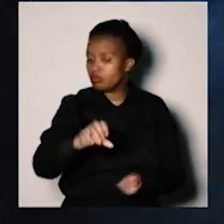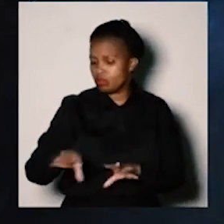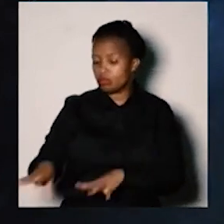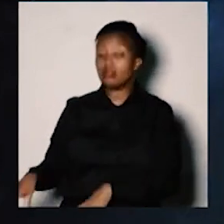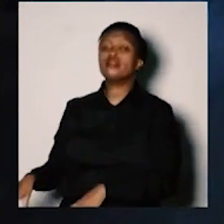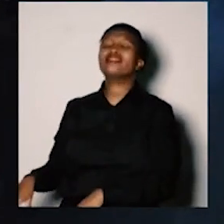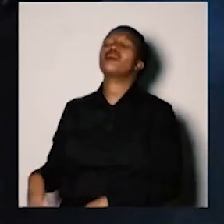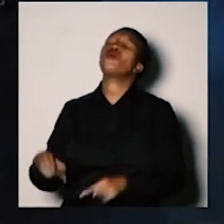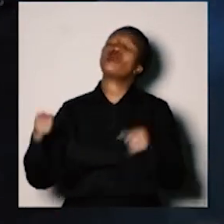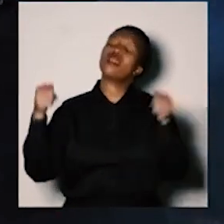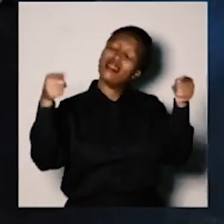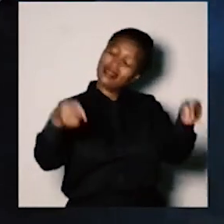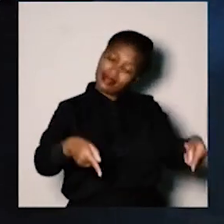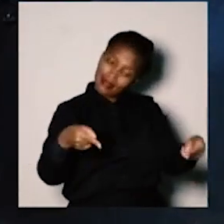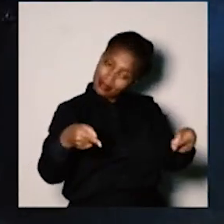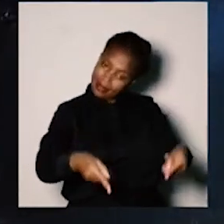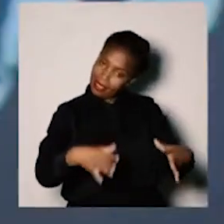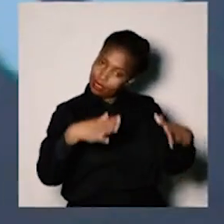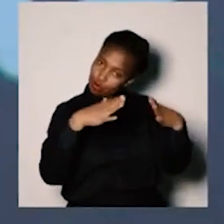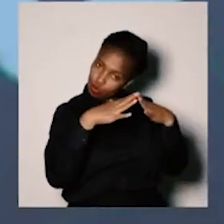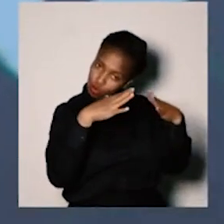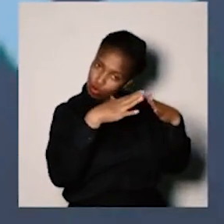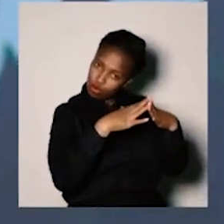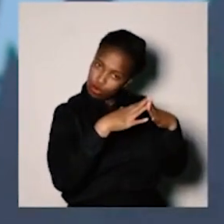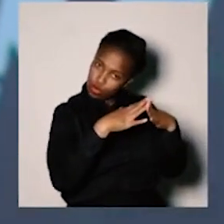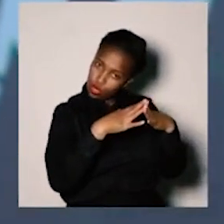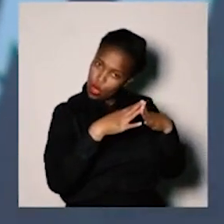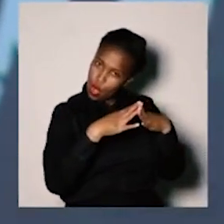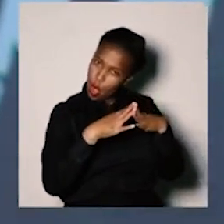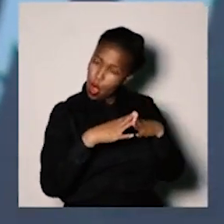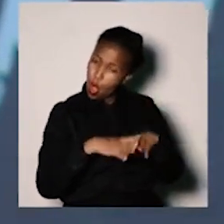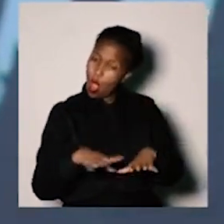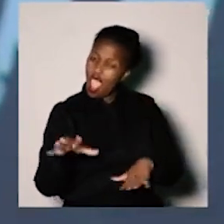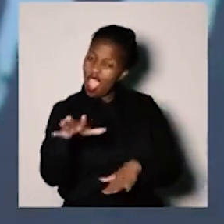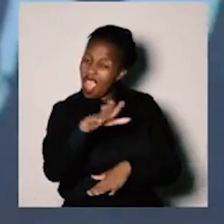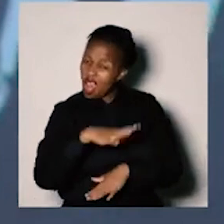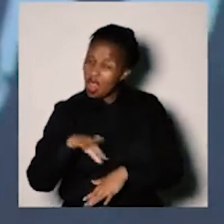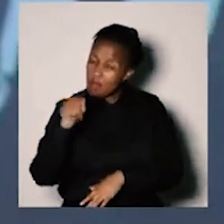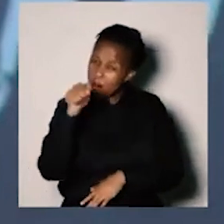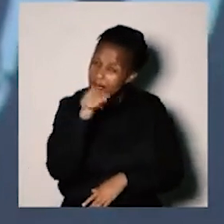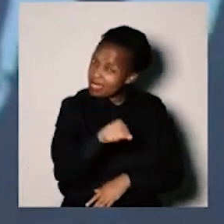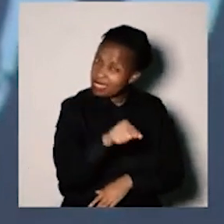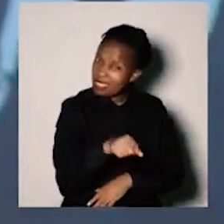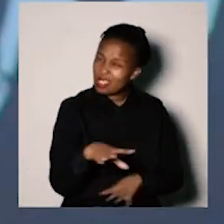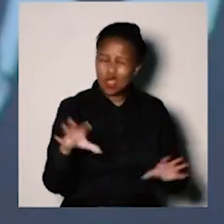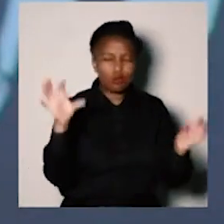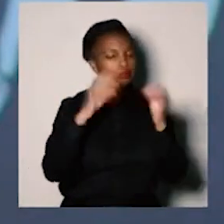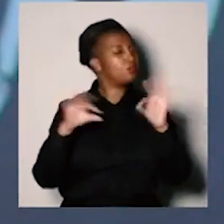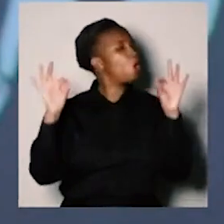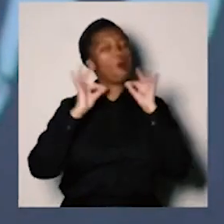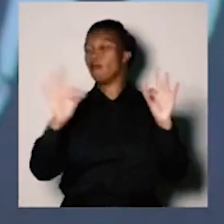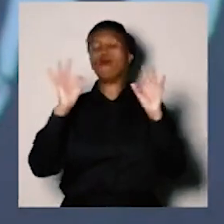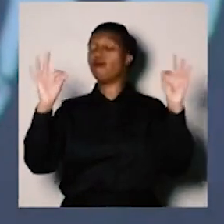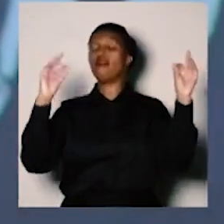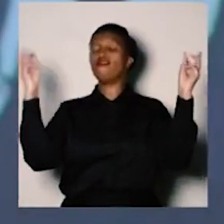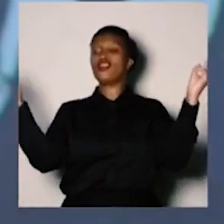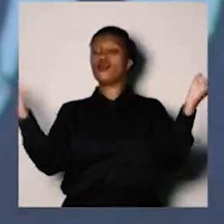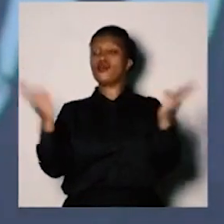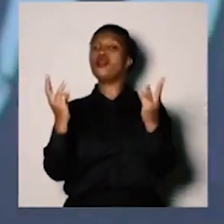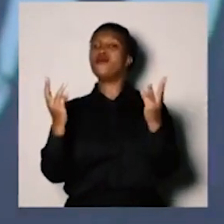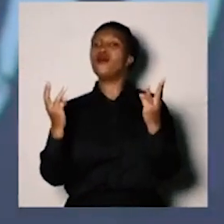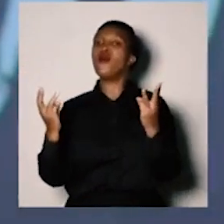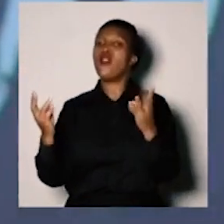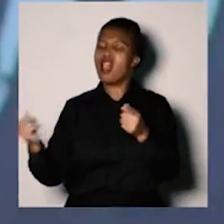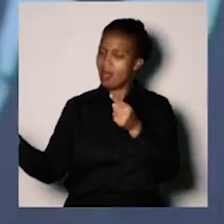See, we are here in church. And this is a place where no perfect people are allowed.